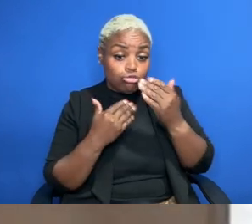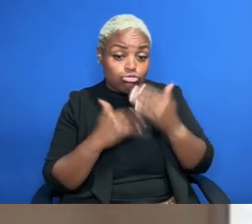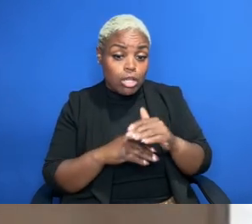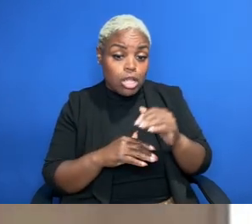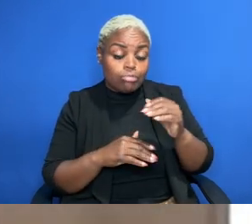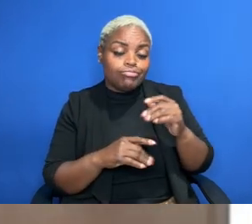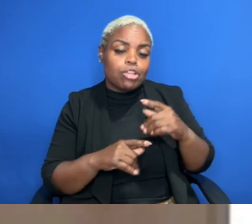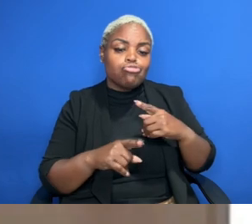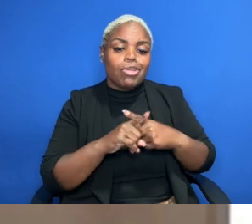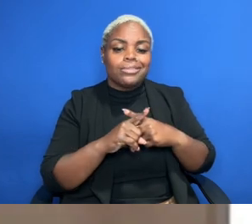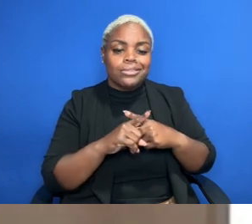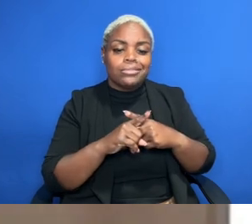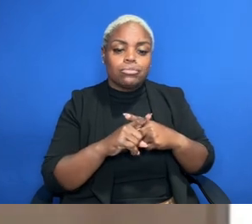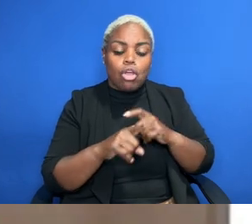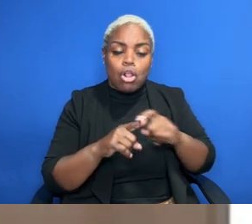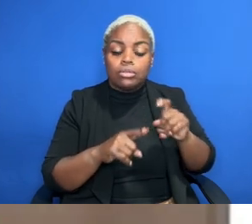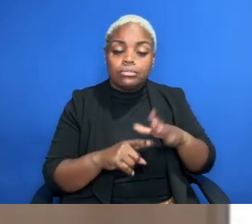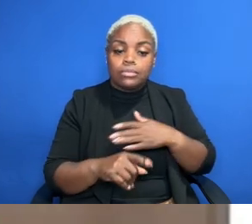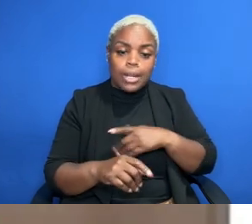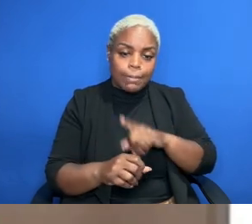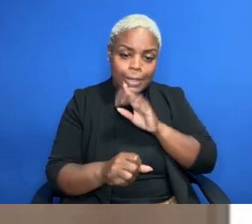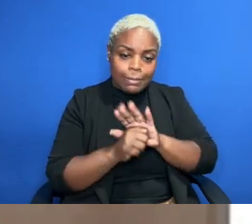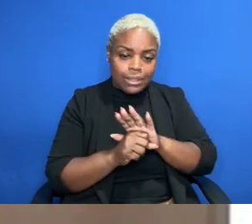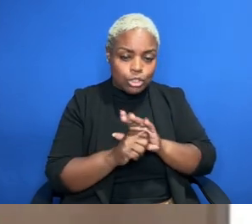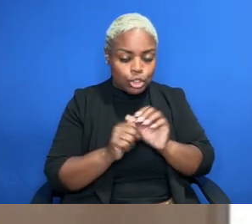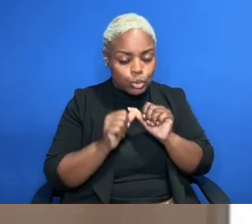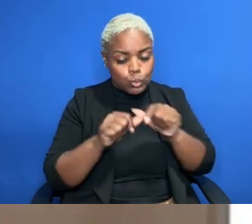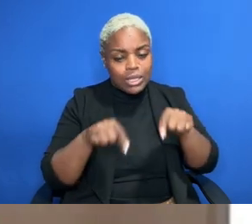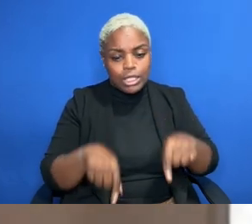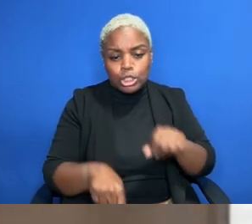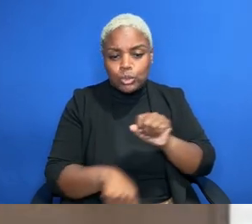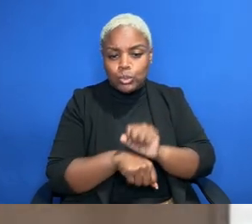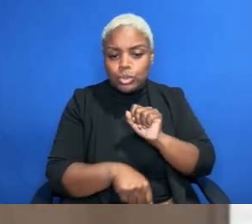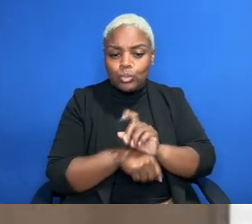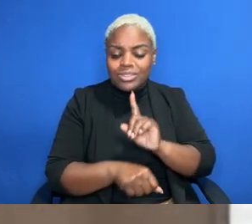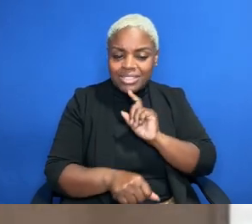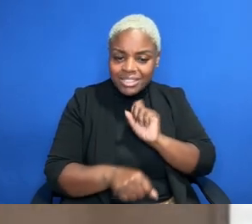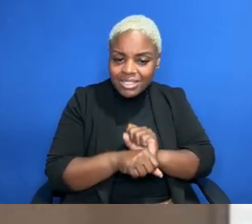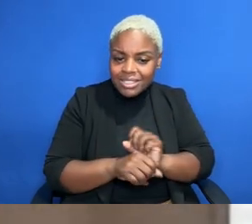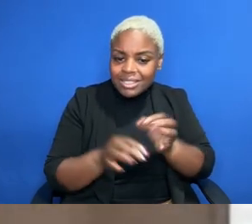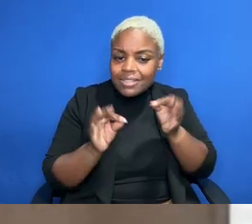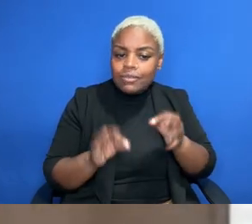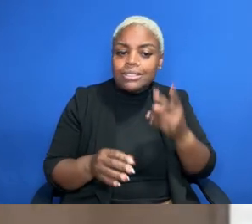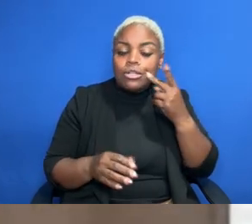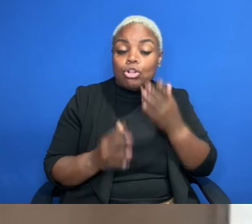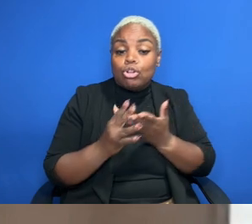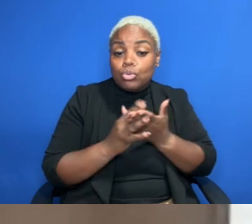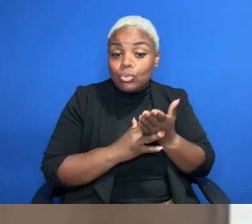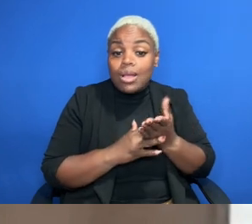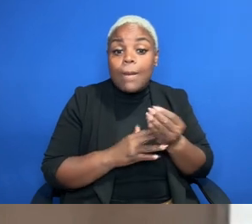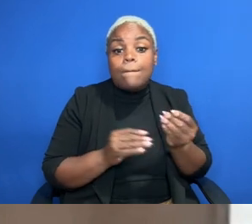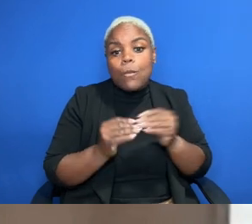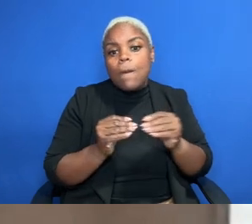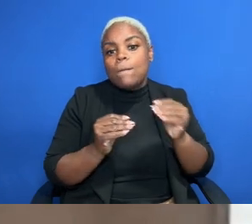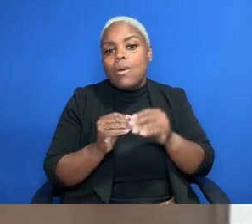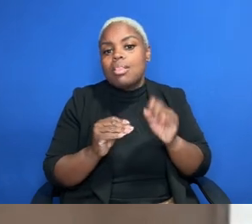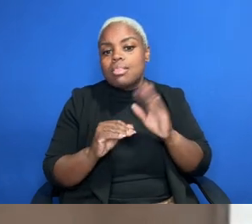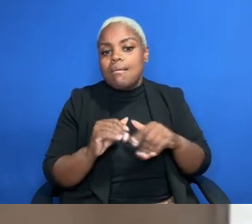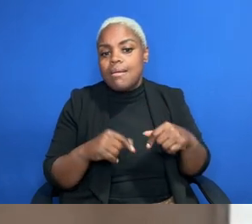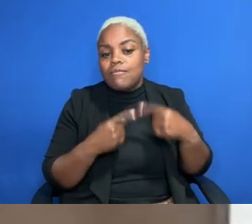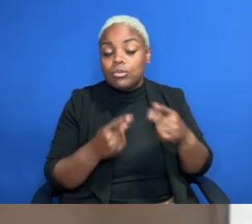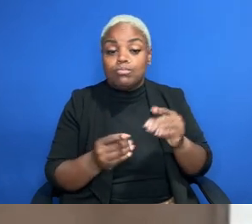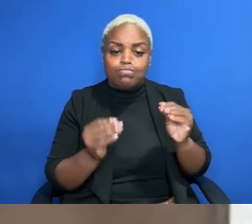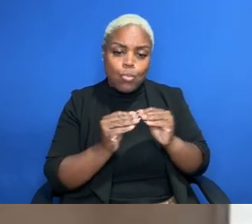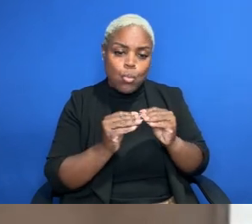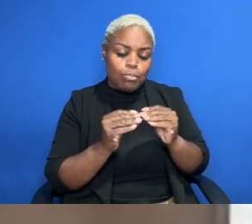reduced restraint and crisis calls. I'm committed to continuing this work. We'll definitely see this through. And now more